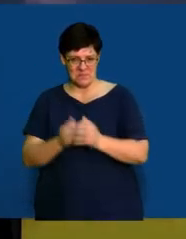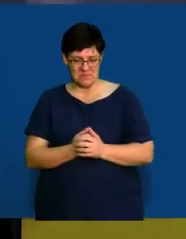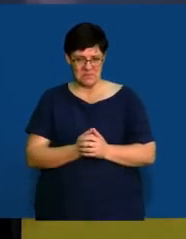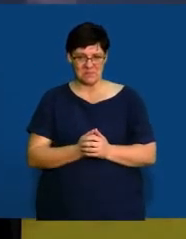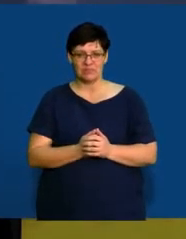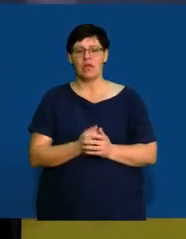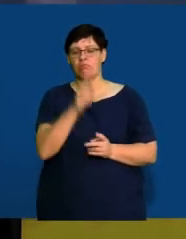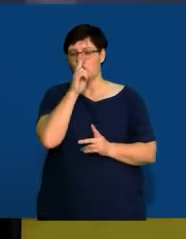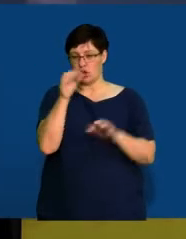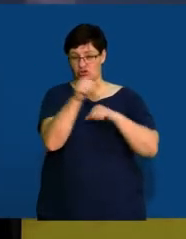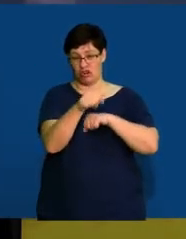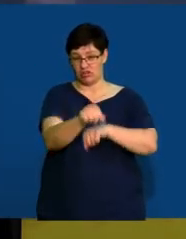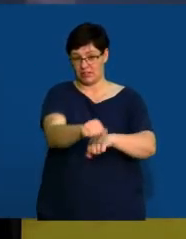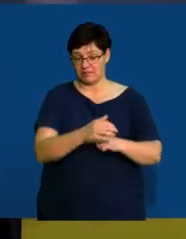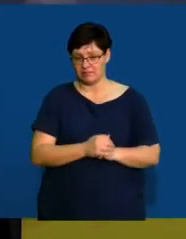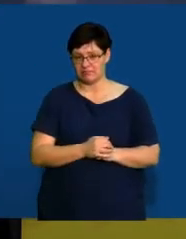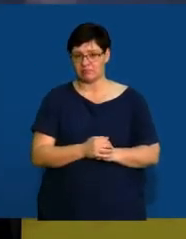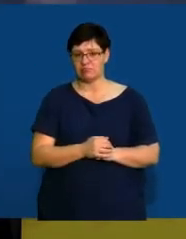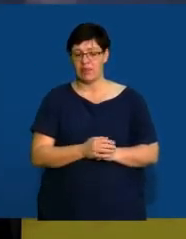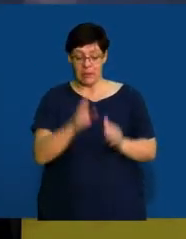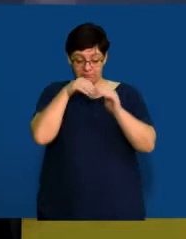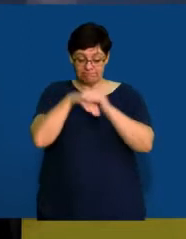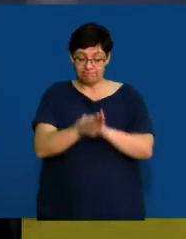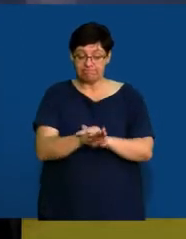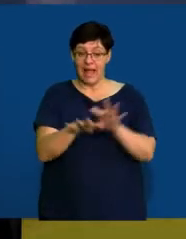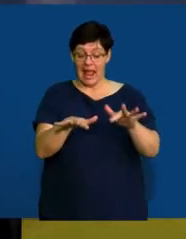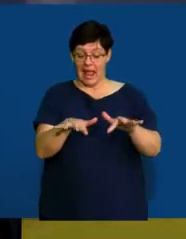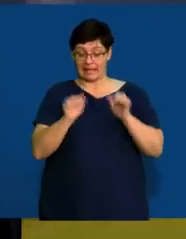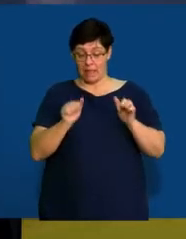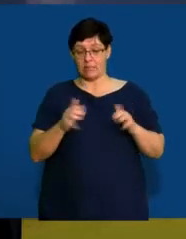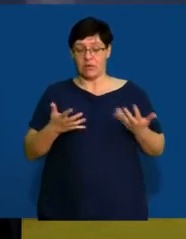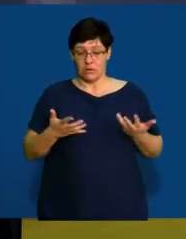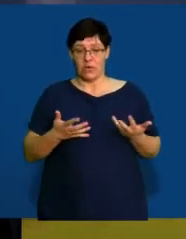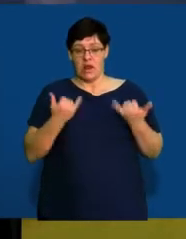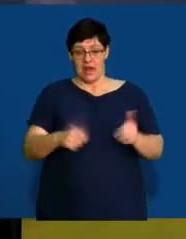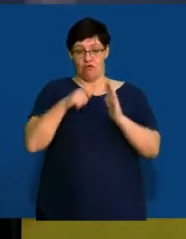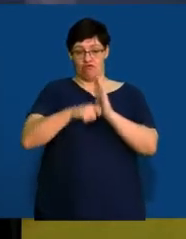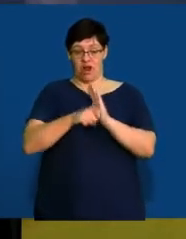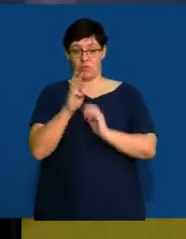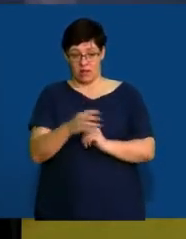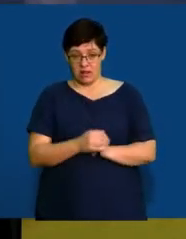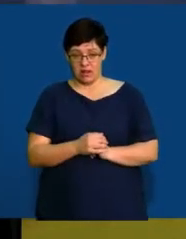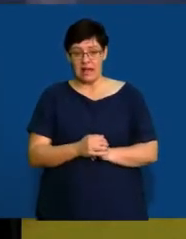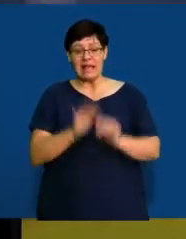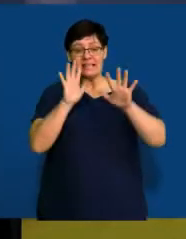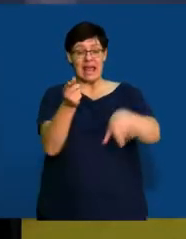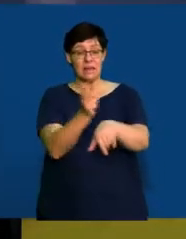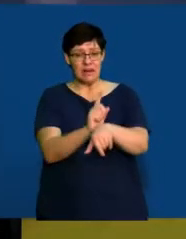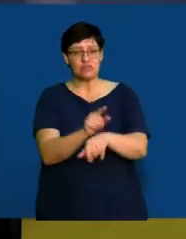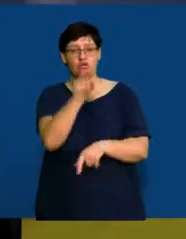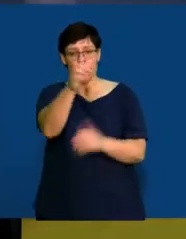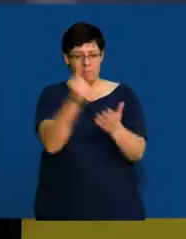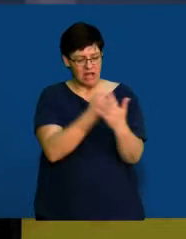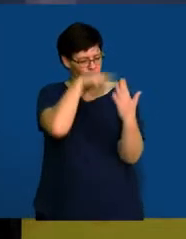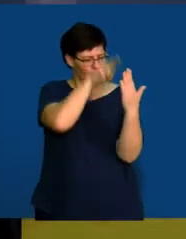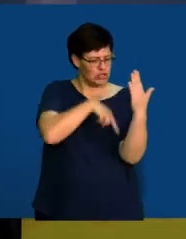at strategy. When you walk into the geography examination, your first 10 minutes should be about reading